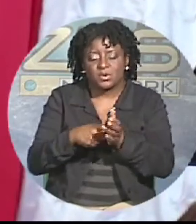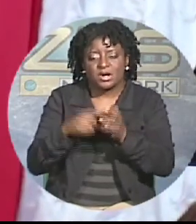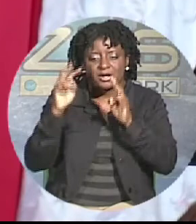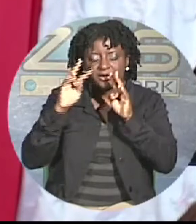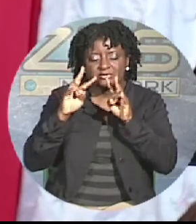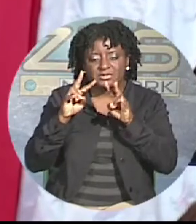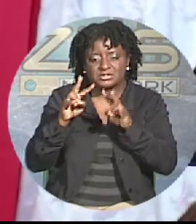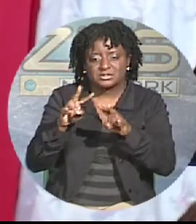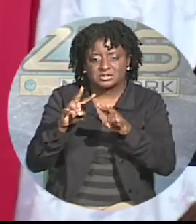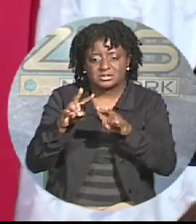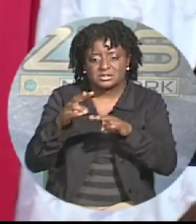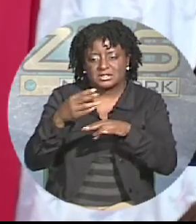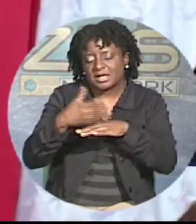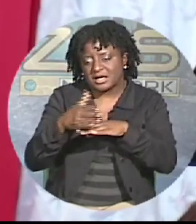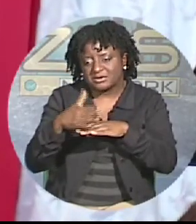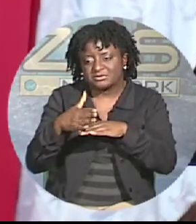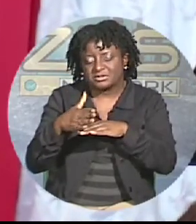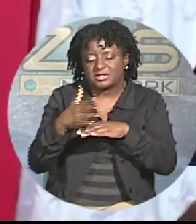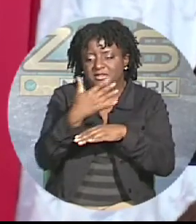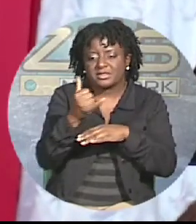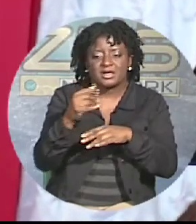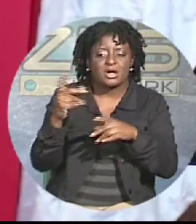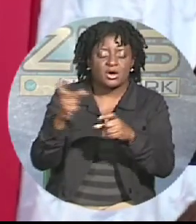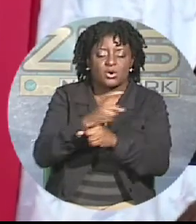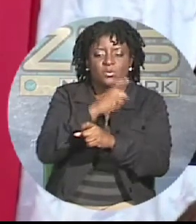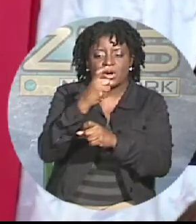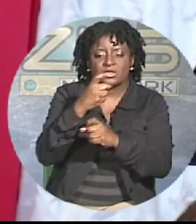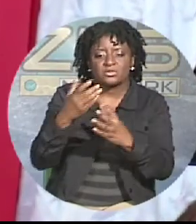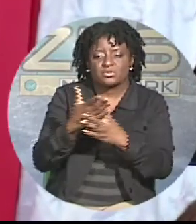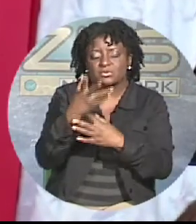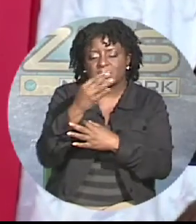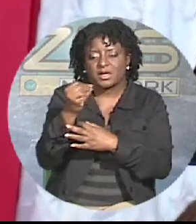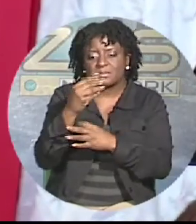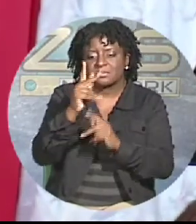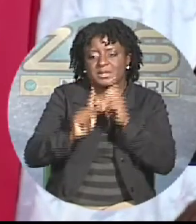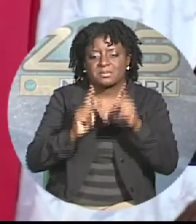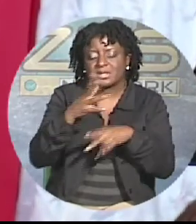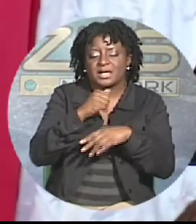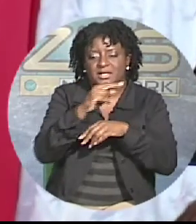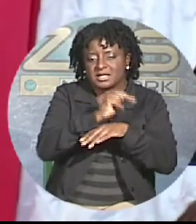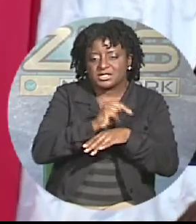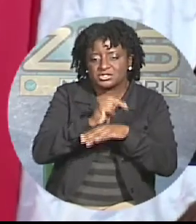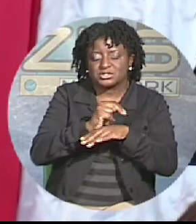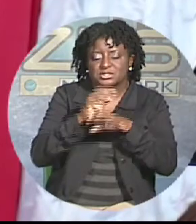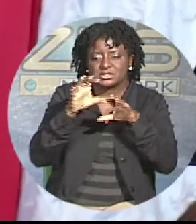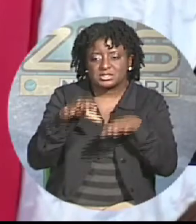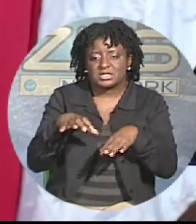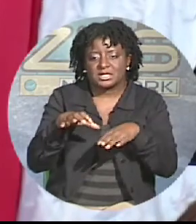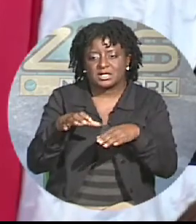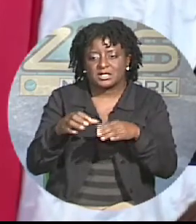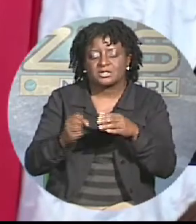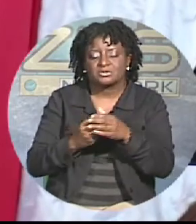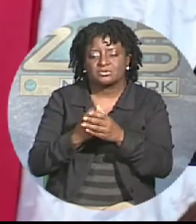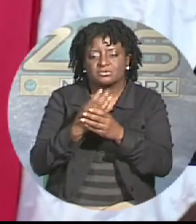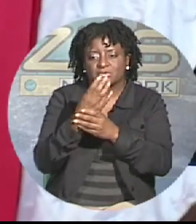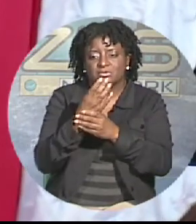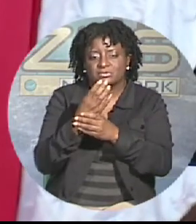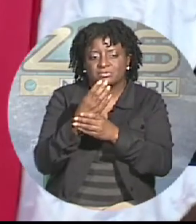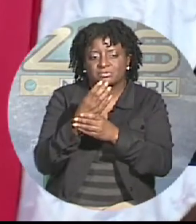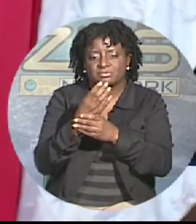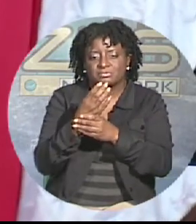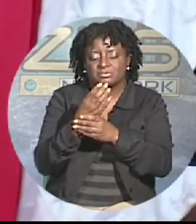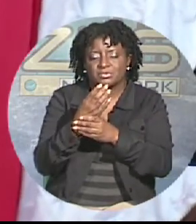even after they are won, for through them people and nations are enabled to nurture the common resolve